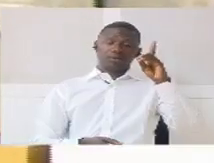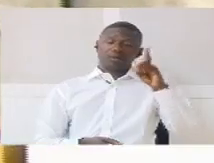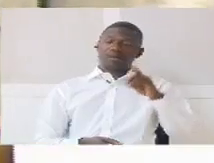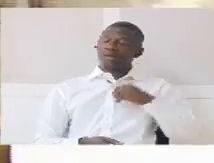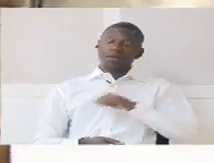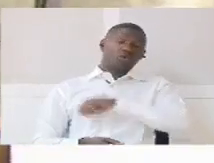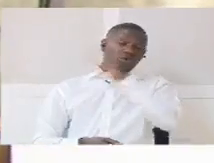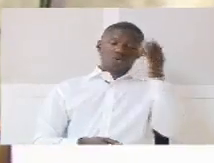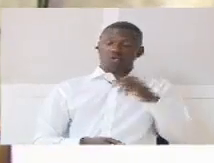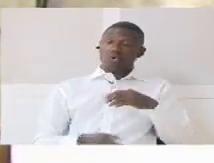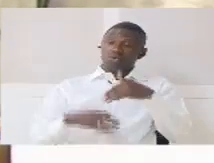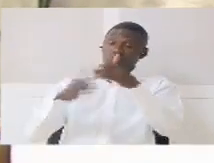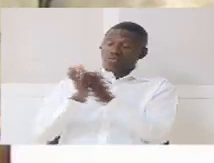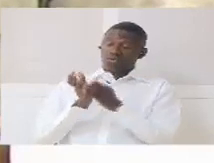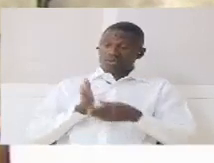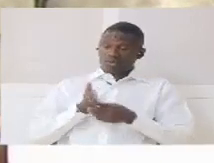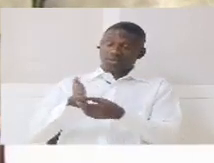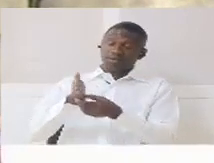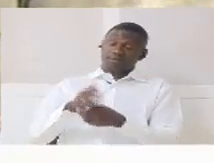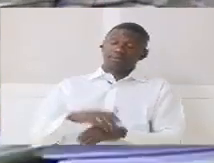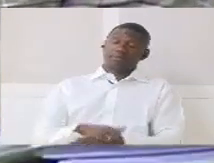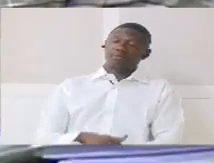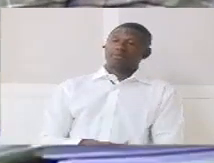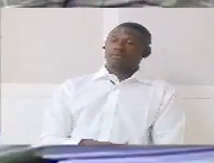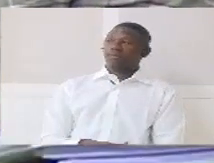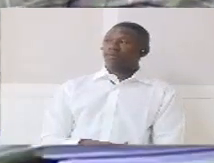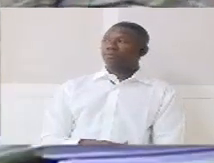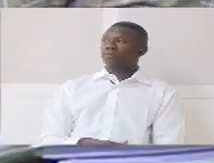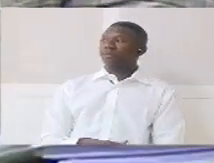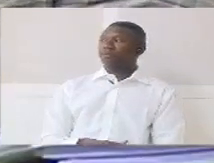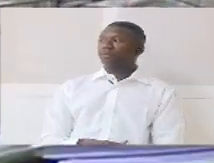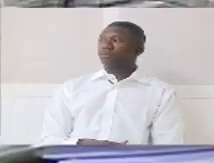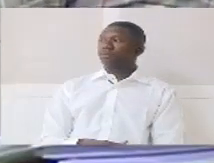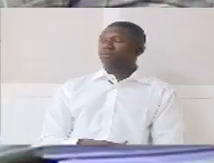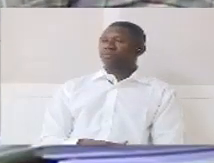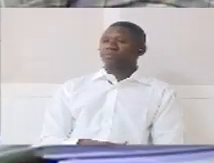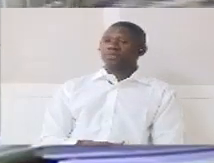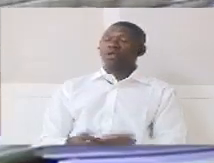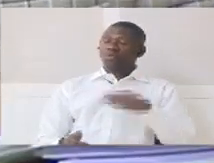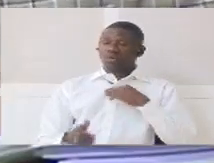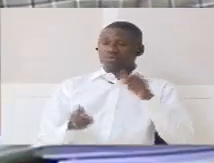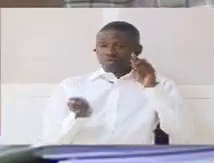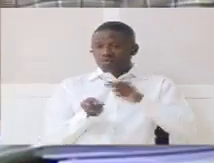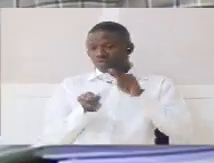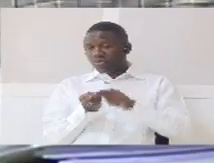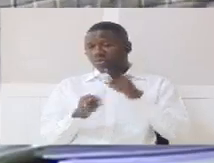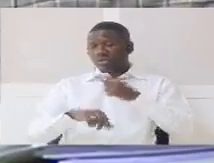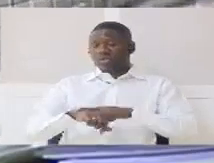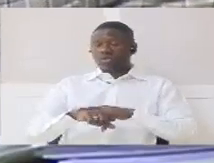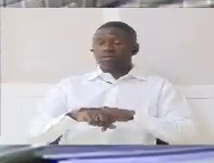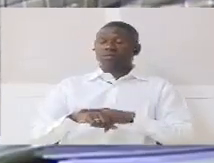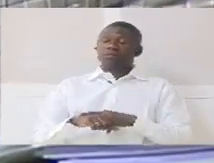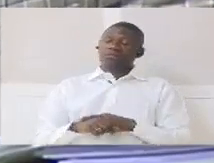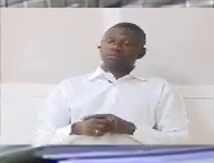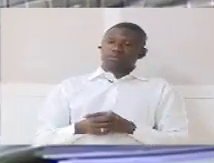his. Who will direct? I want to limit things because we are running out of time. Okay. Who would